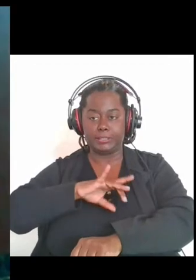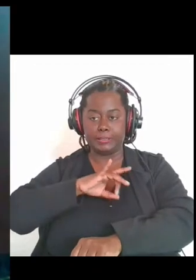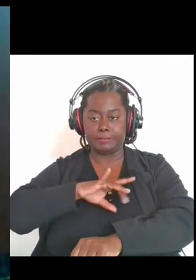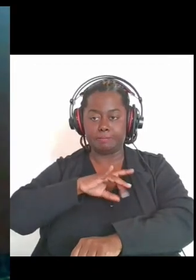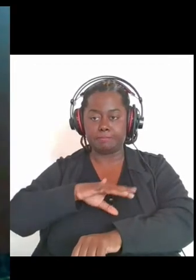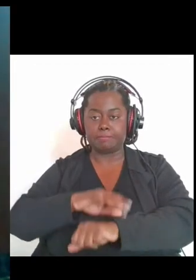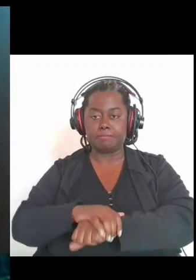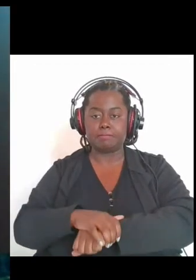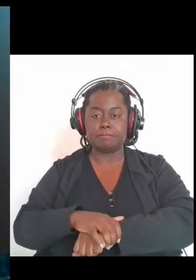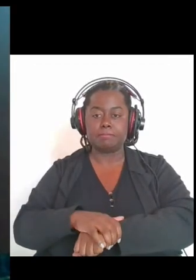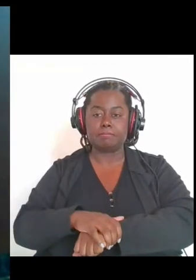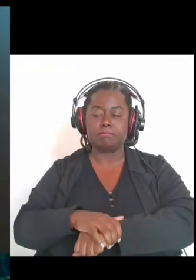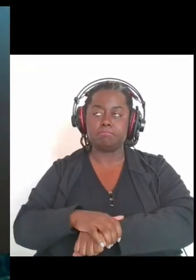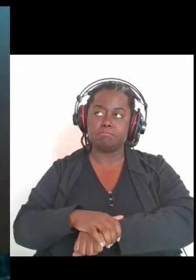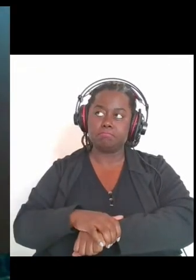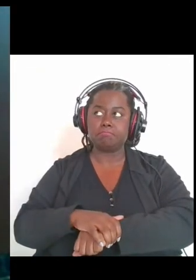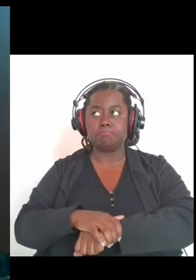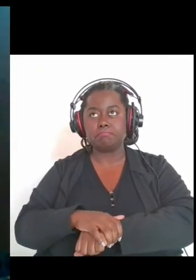example